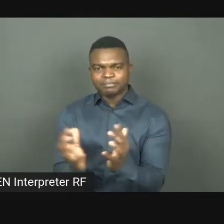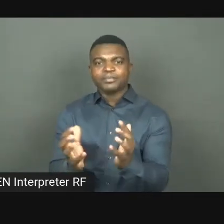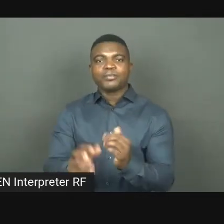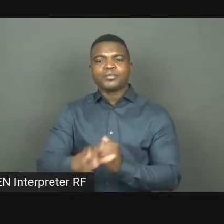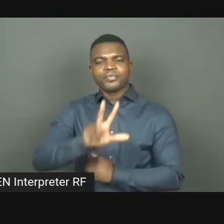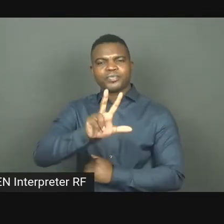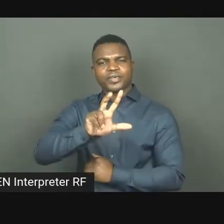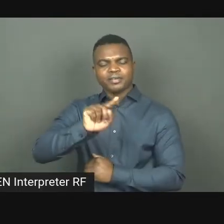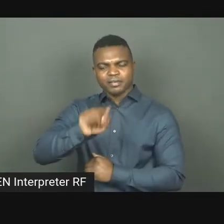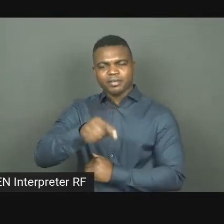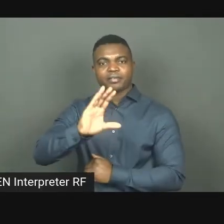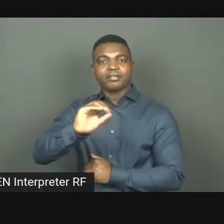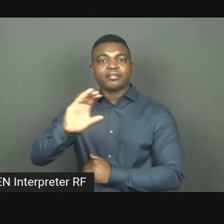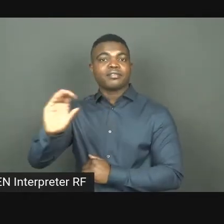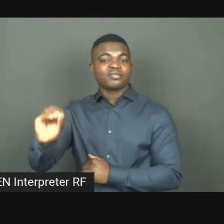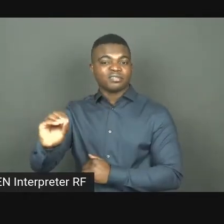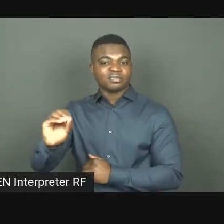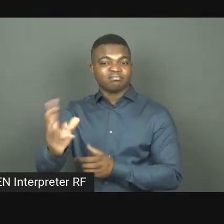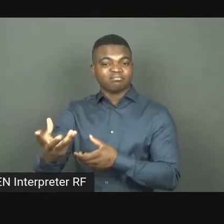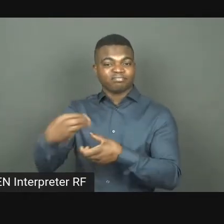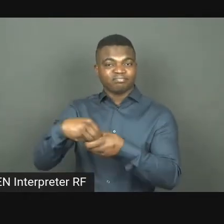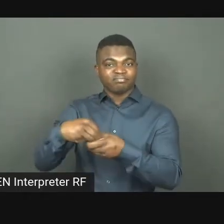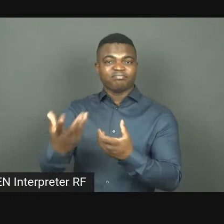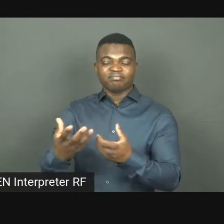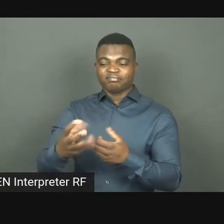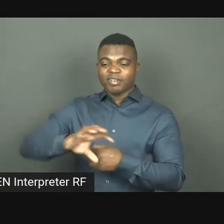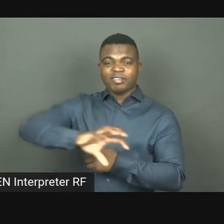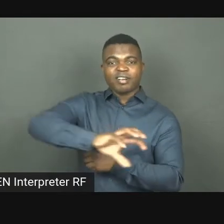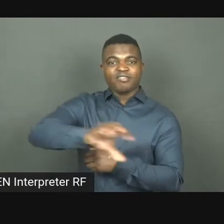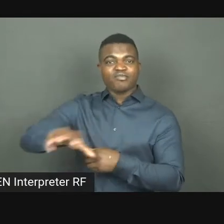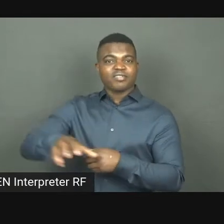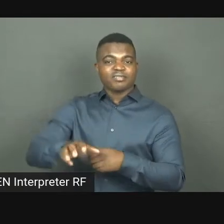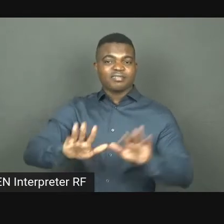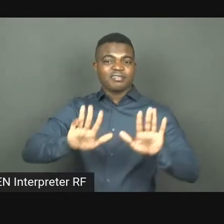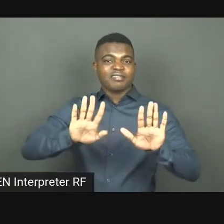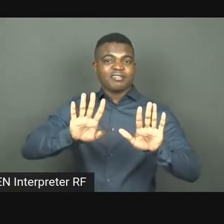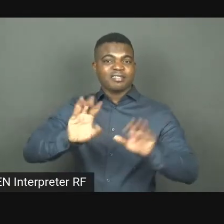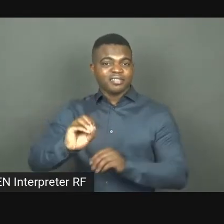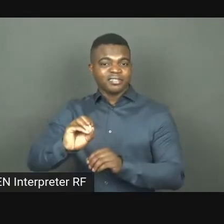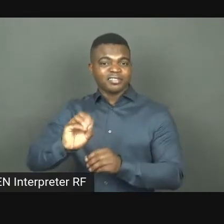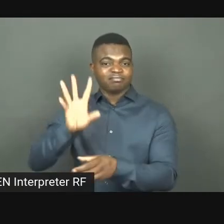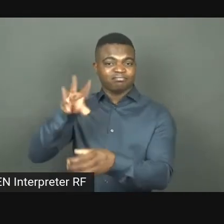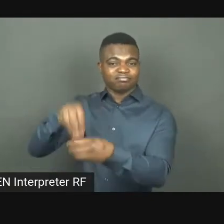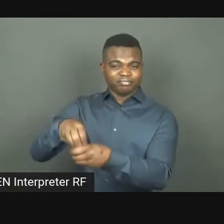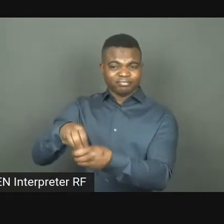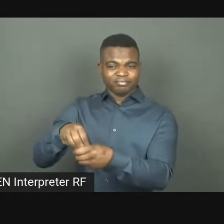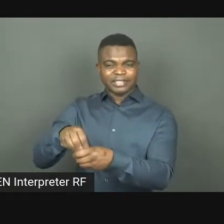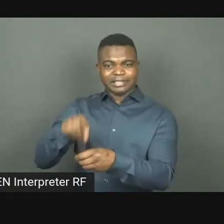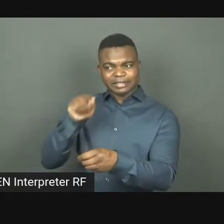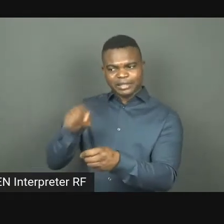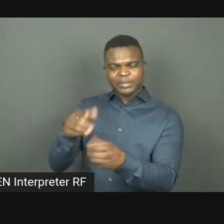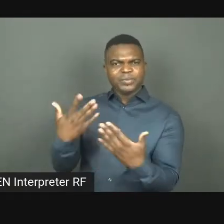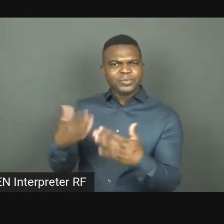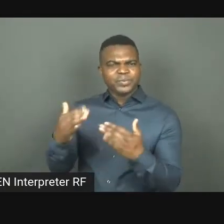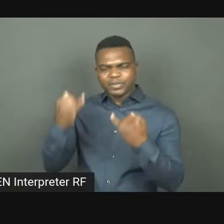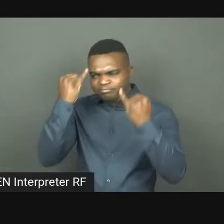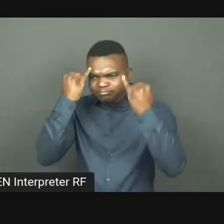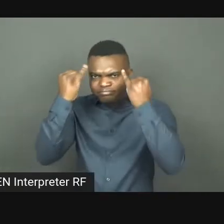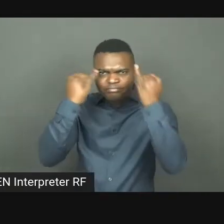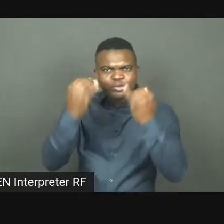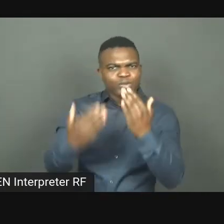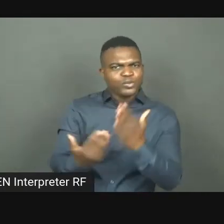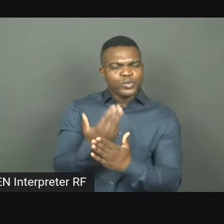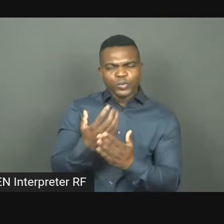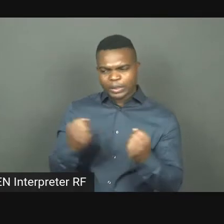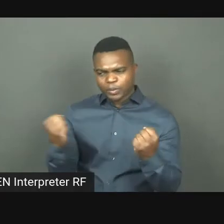that can address these directly. For example, and I can speak from recent experience here, we know that CHS Commitment 5, communities and